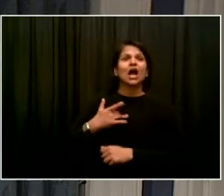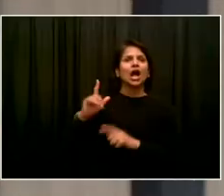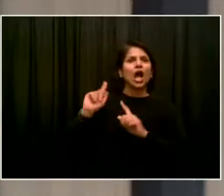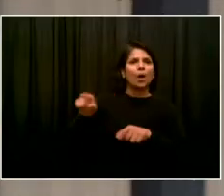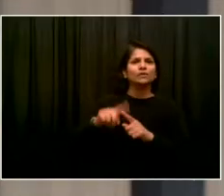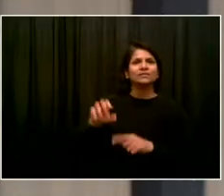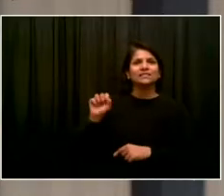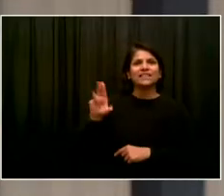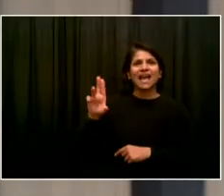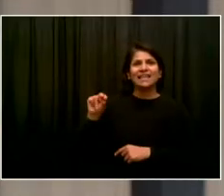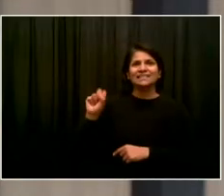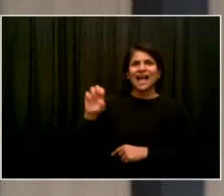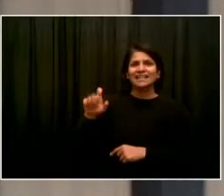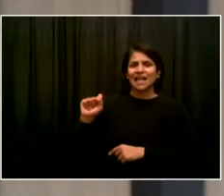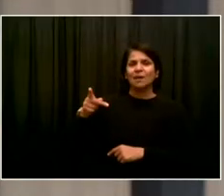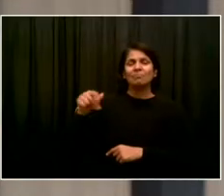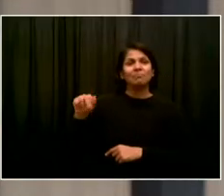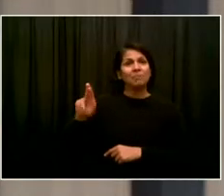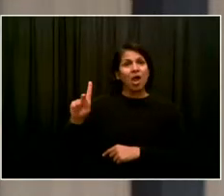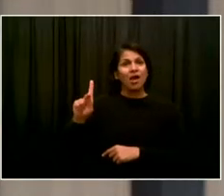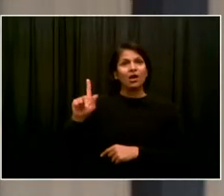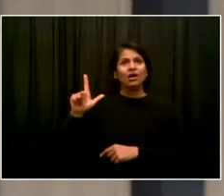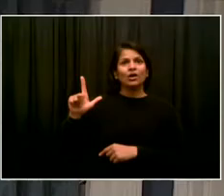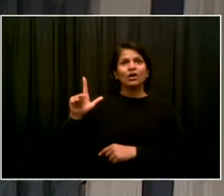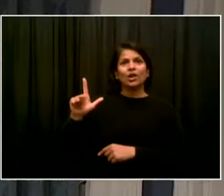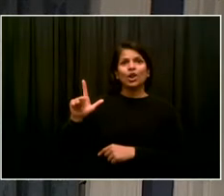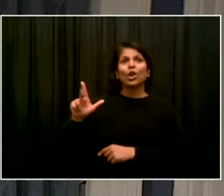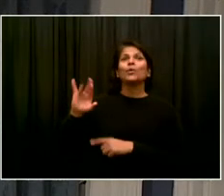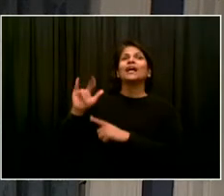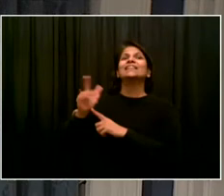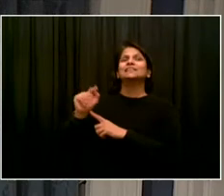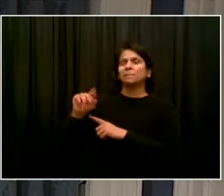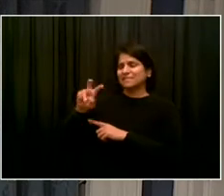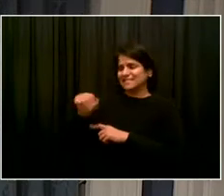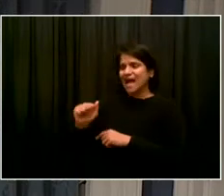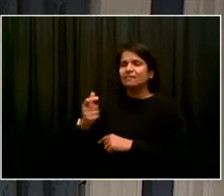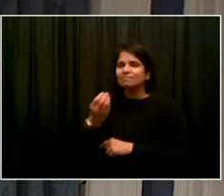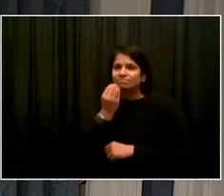with his hands. He does not use a knife and fork. Just saying. Just saying.